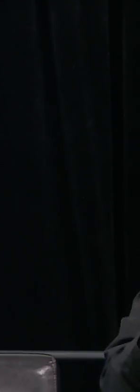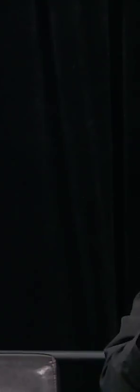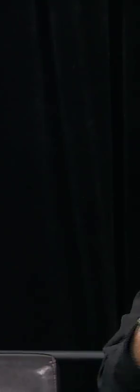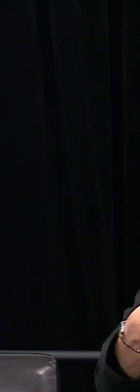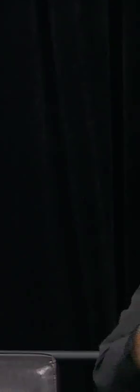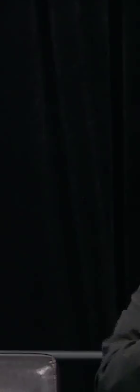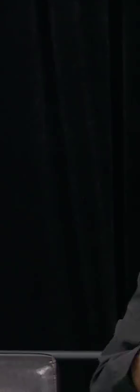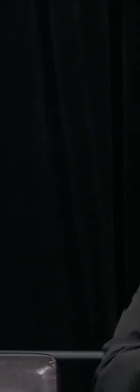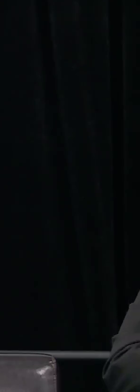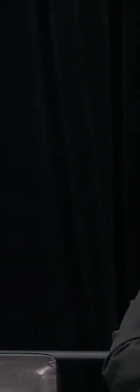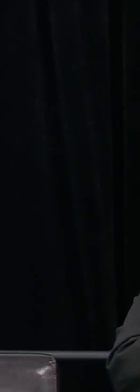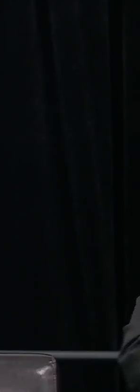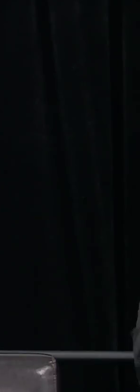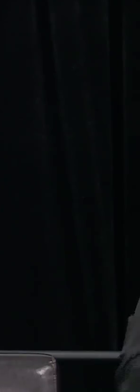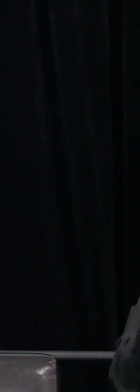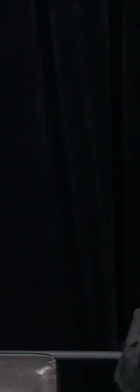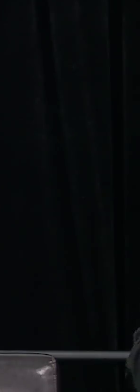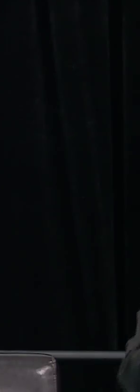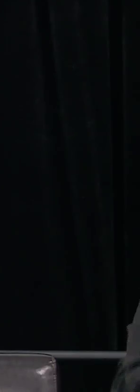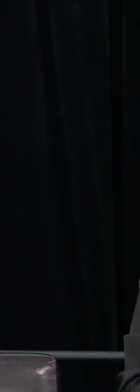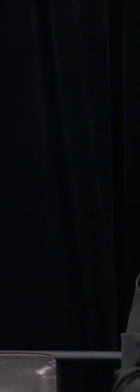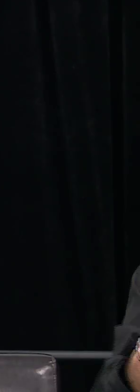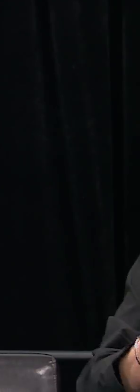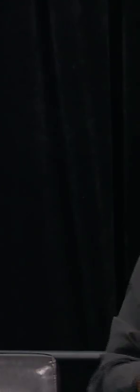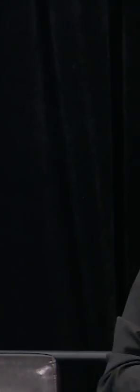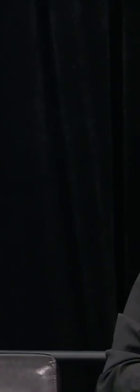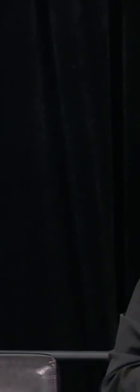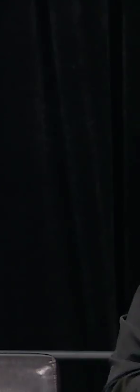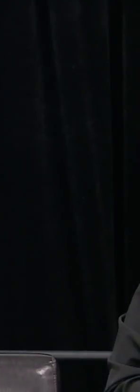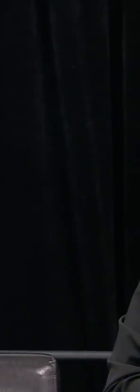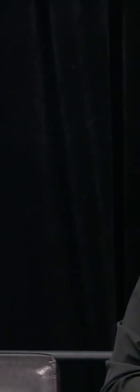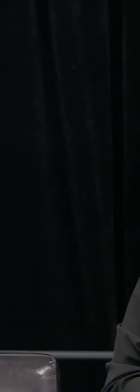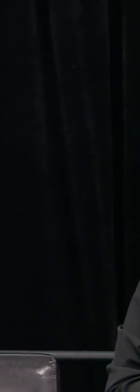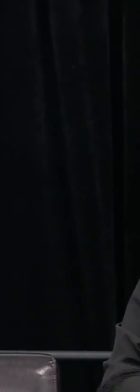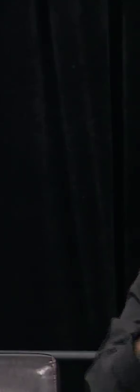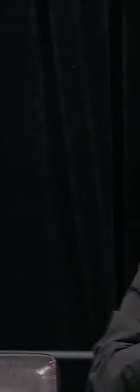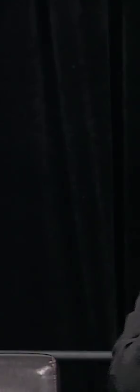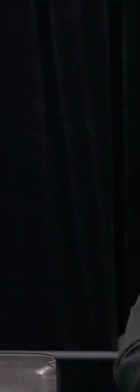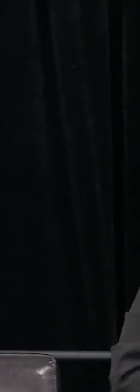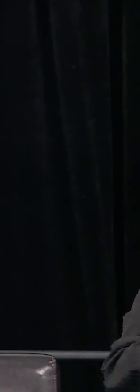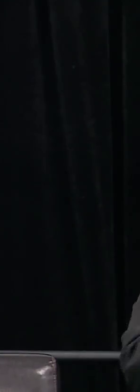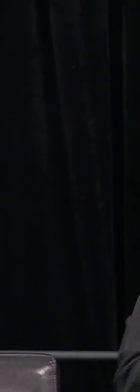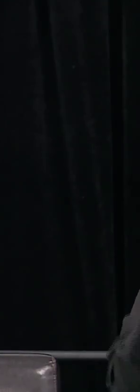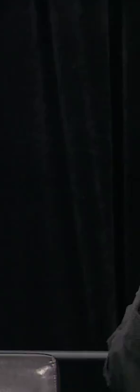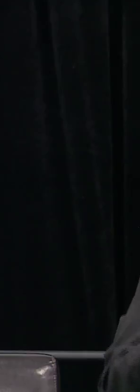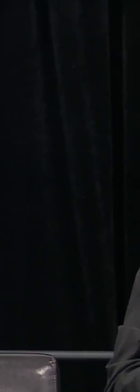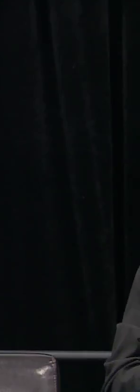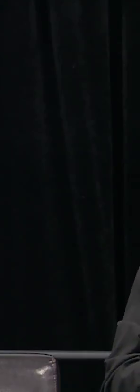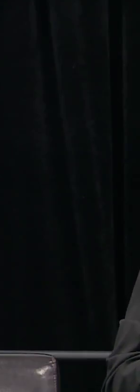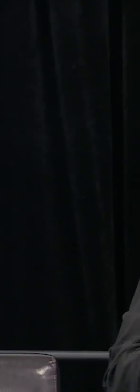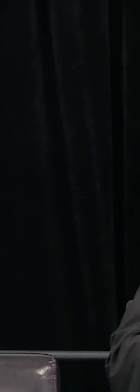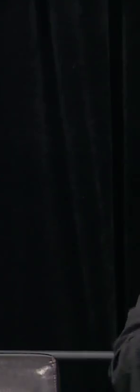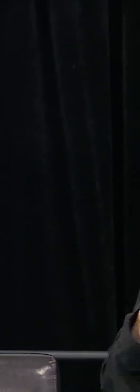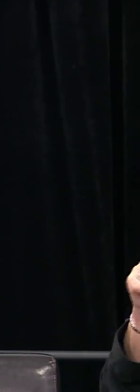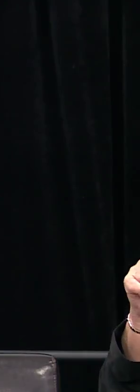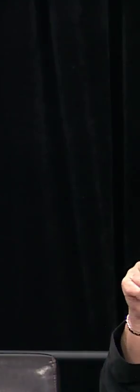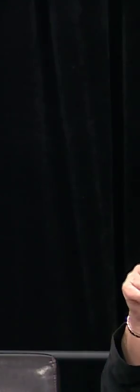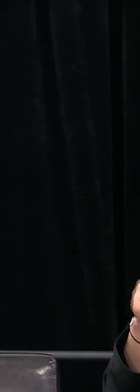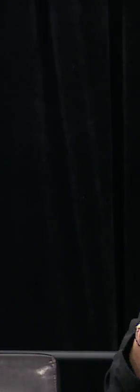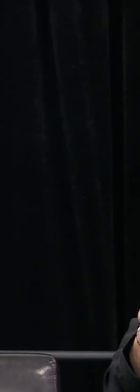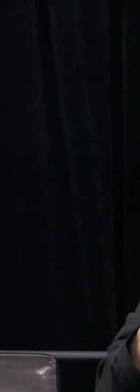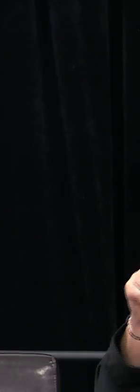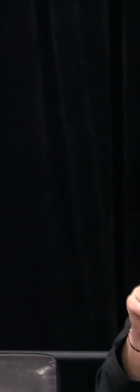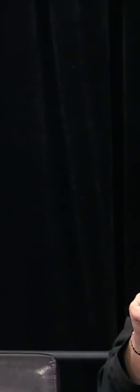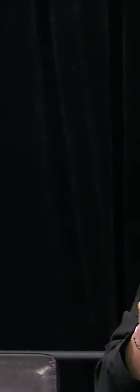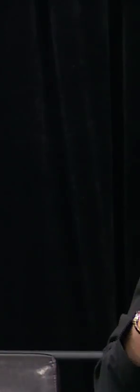TV, phone, a lot of things, a lot of technology, a lot of people are fighting for accessibility. But the bigger picture is the social life. It's where we have